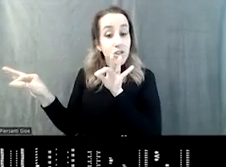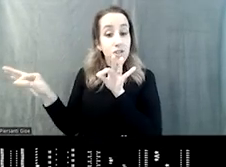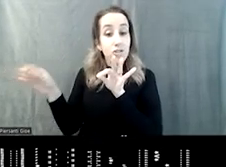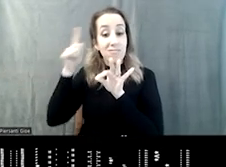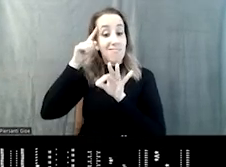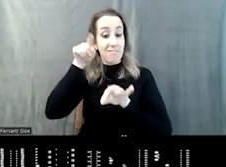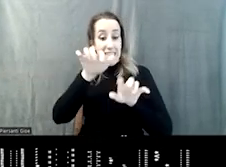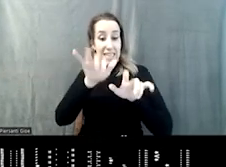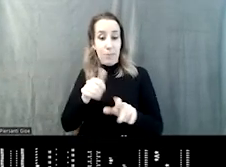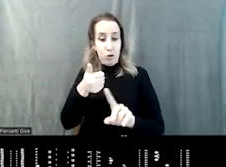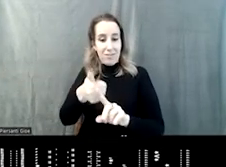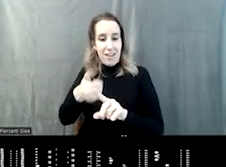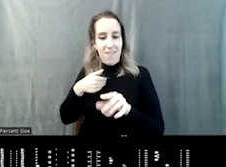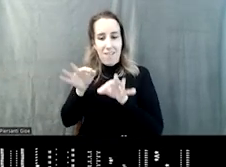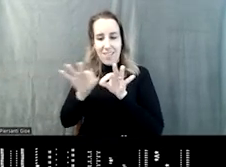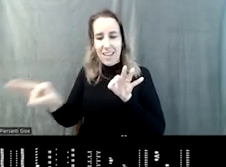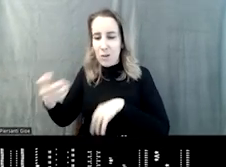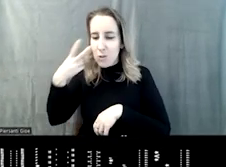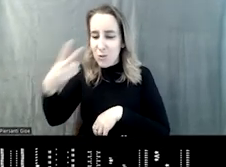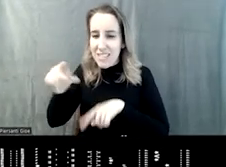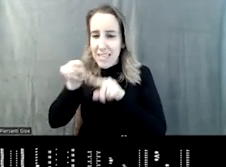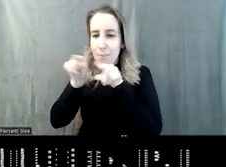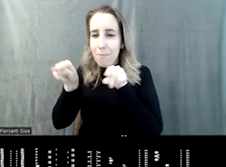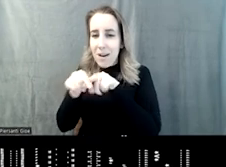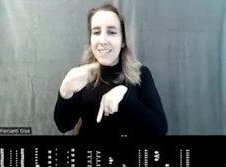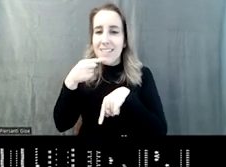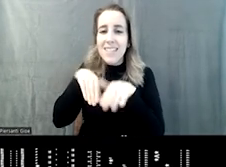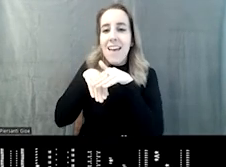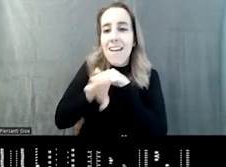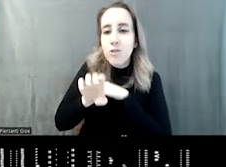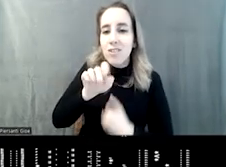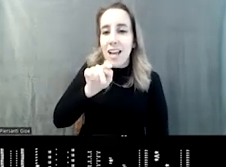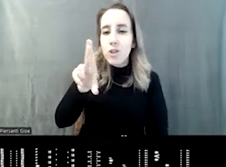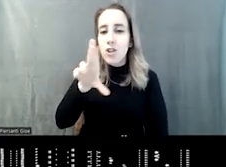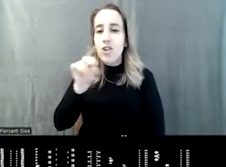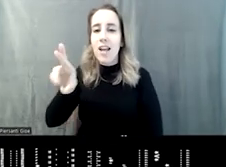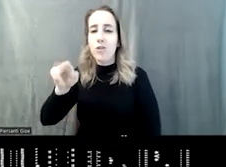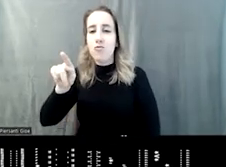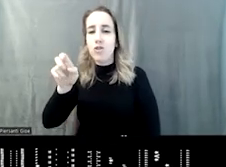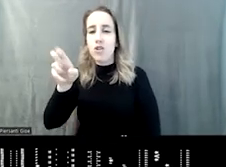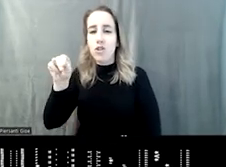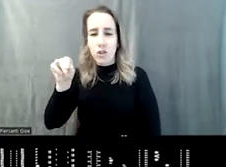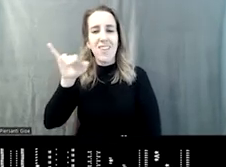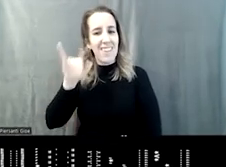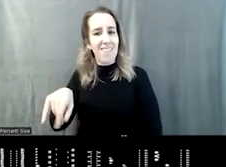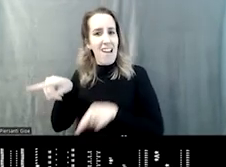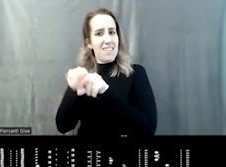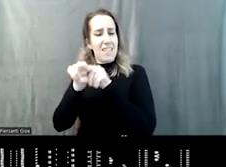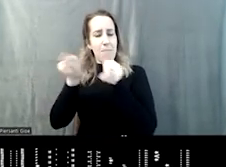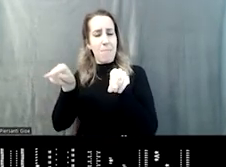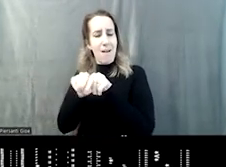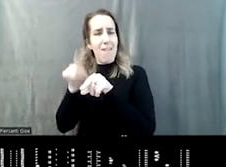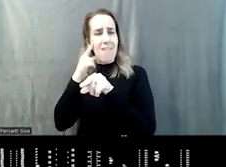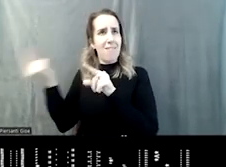of the keyboard, enter and return are on the same key. And I love that kind of harks back to Indigenous ways of thinking about time.